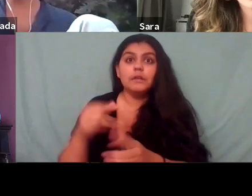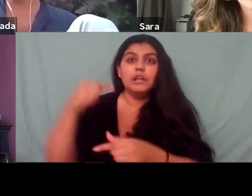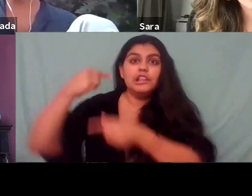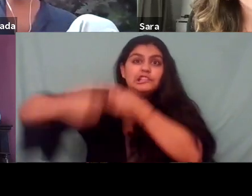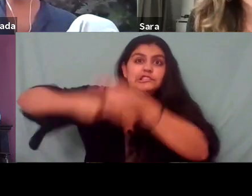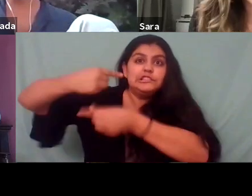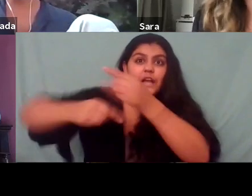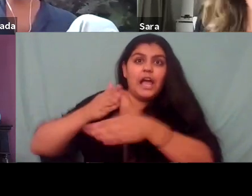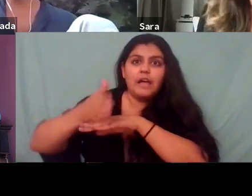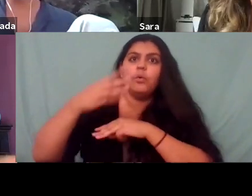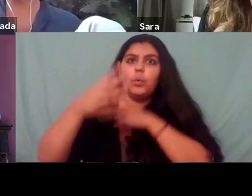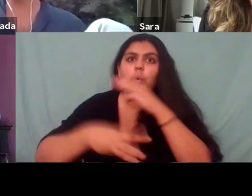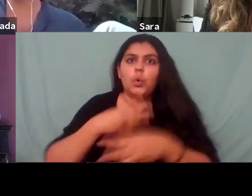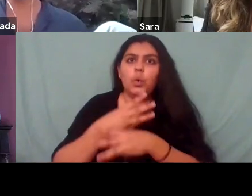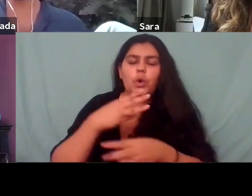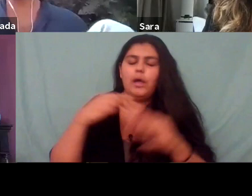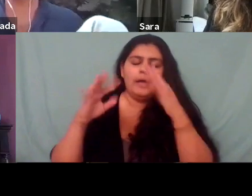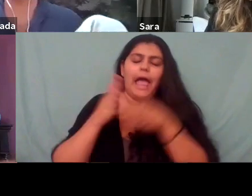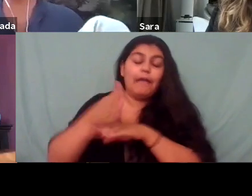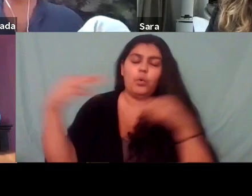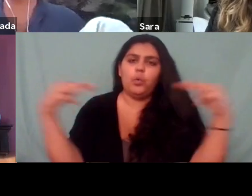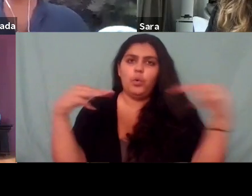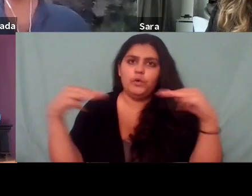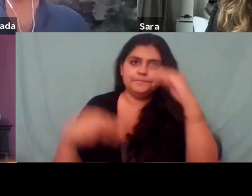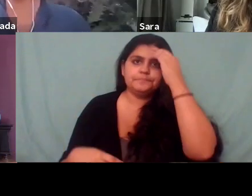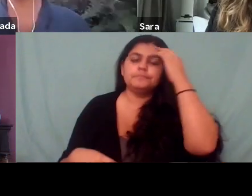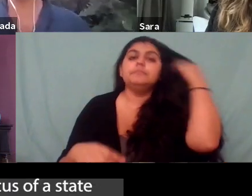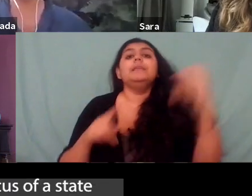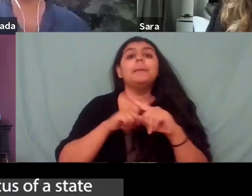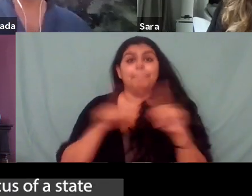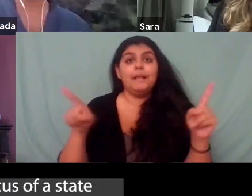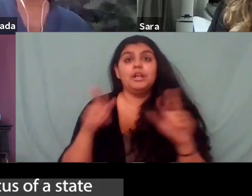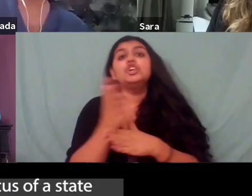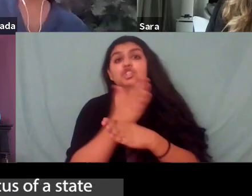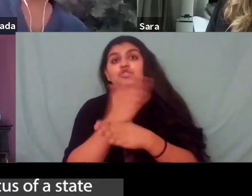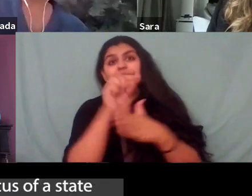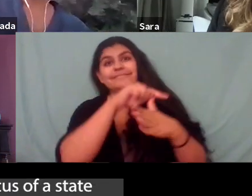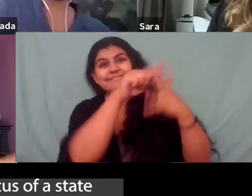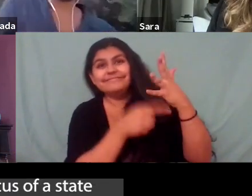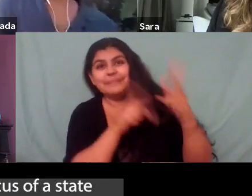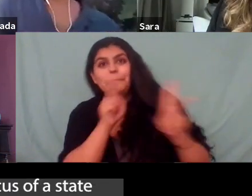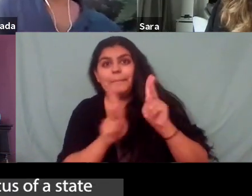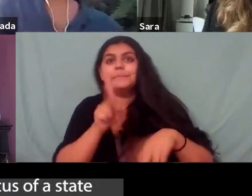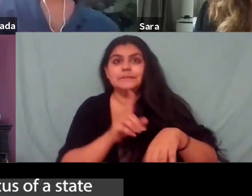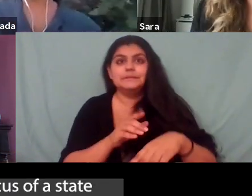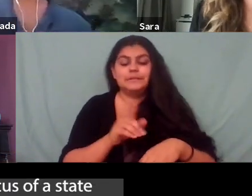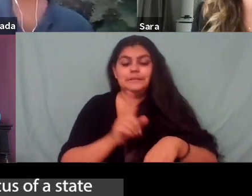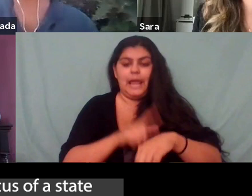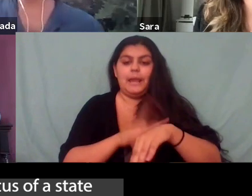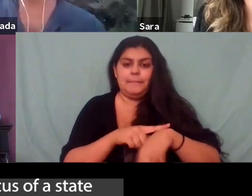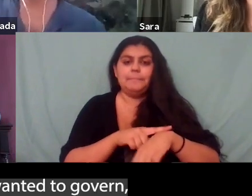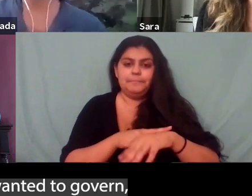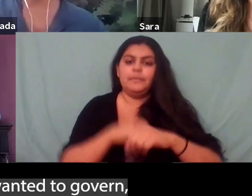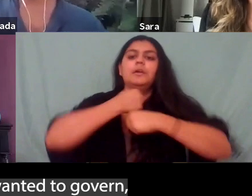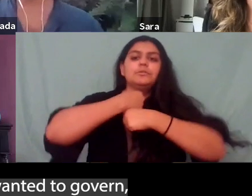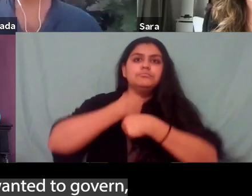people created the seeming apparatus of a state. And there were